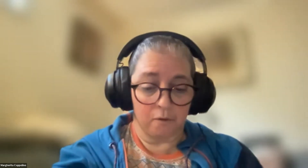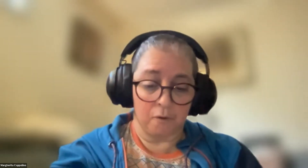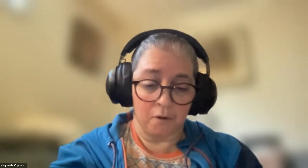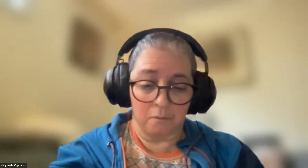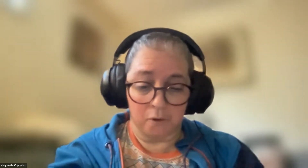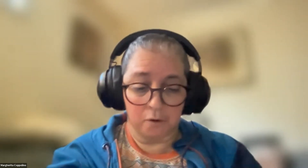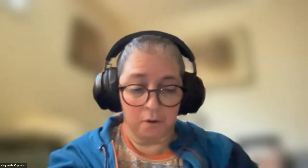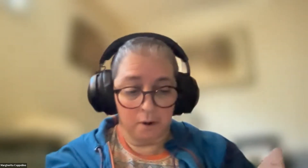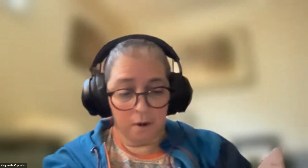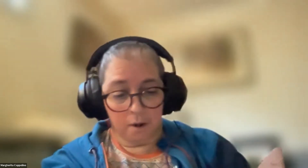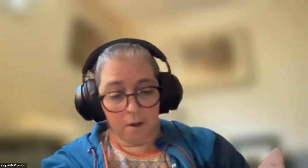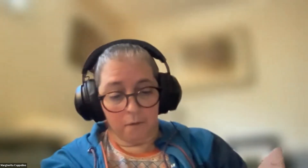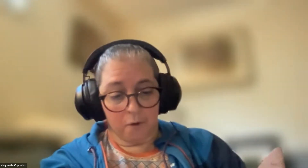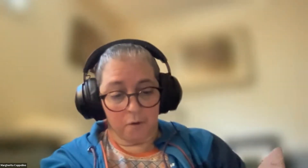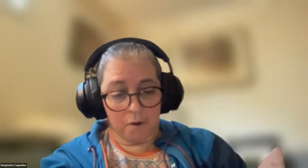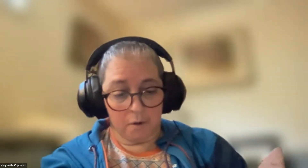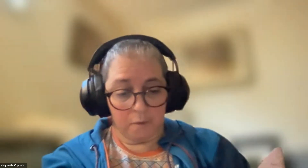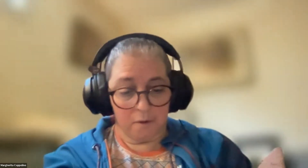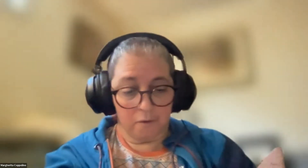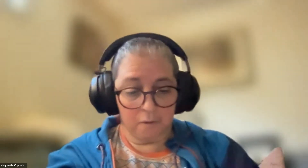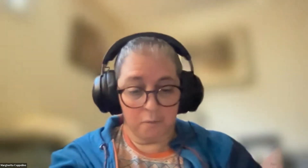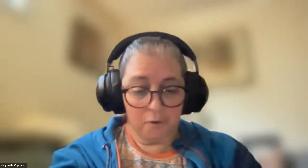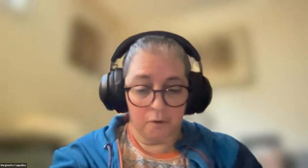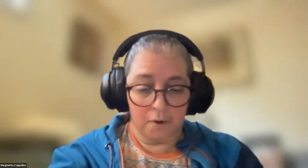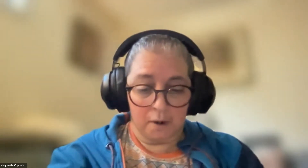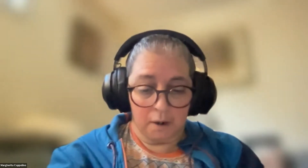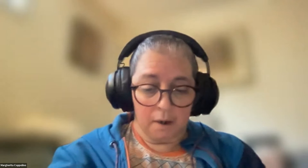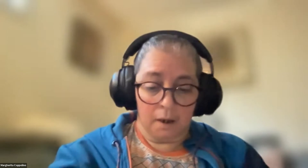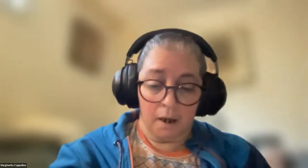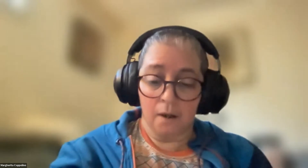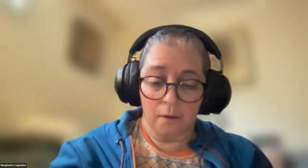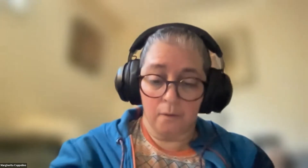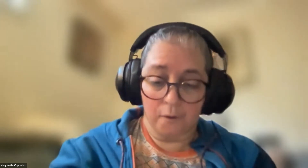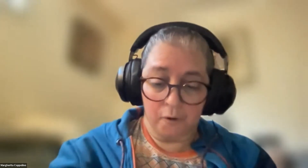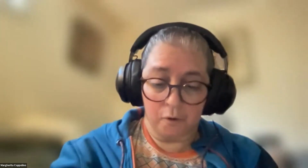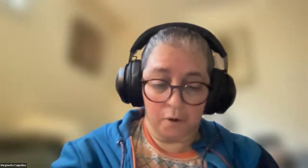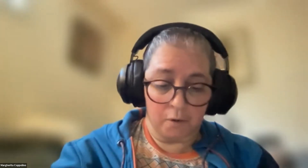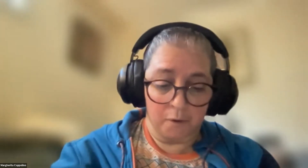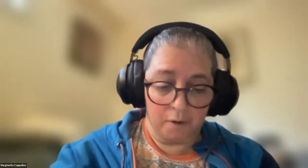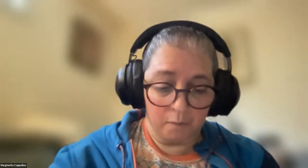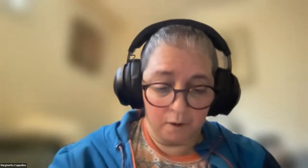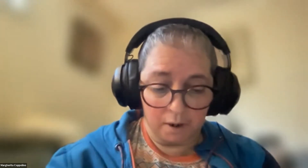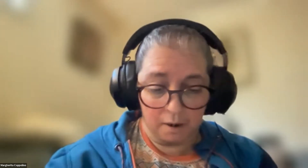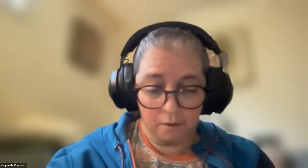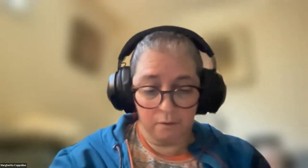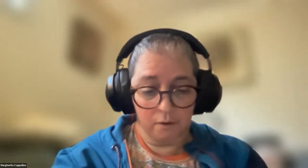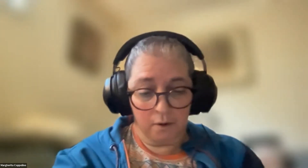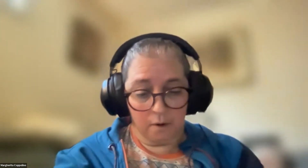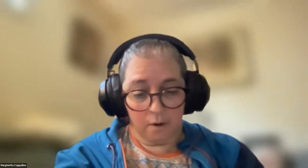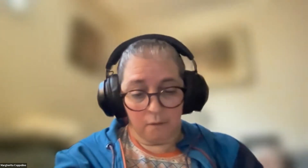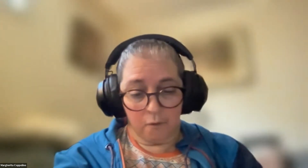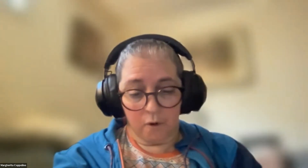Workers Registration Board, the Victorian Disability Service Board, and the Victorian Disability Community